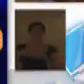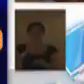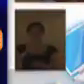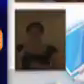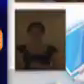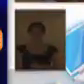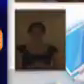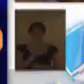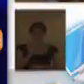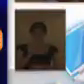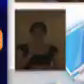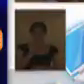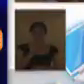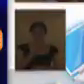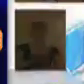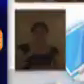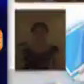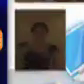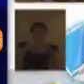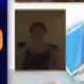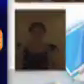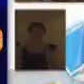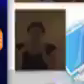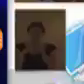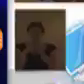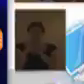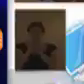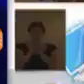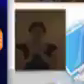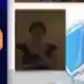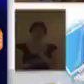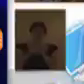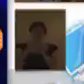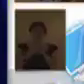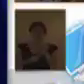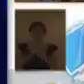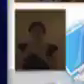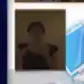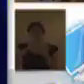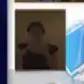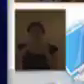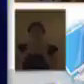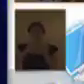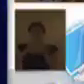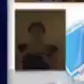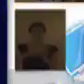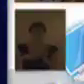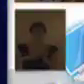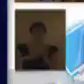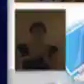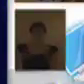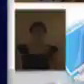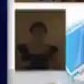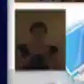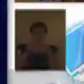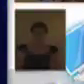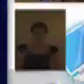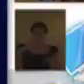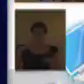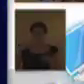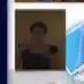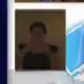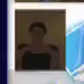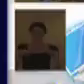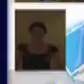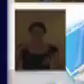electronic devices that we use in the household using a brain-computer interface system. This is the contents